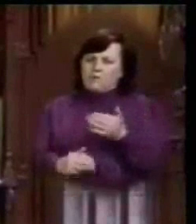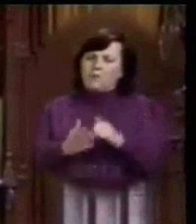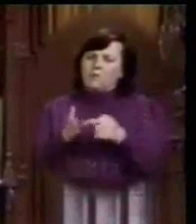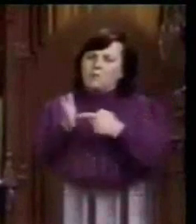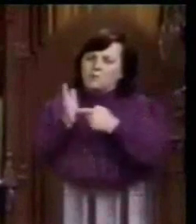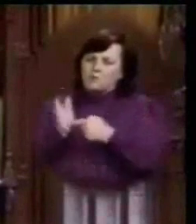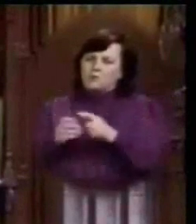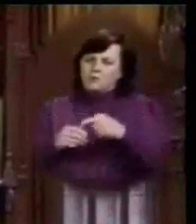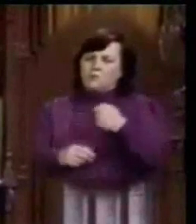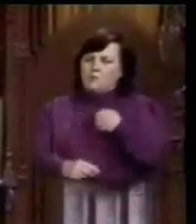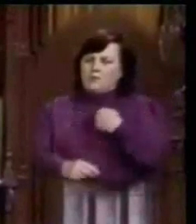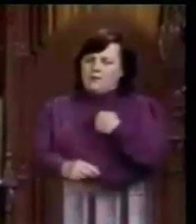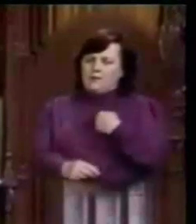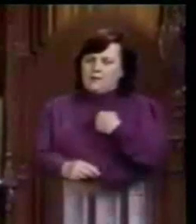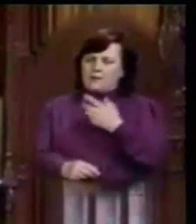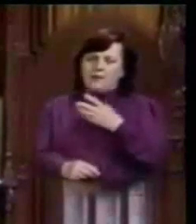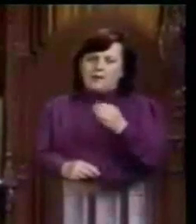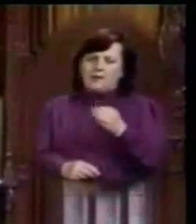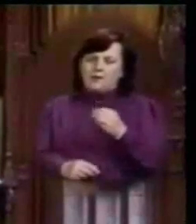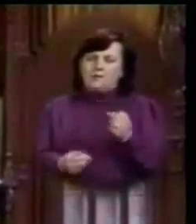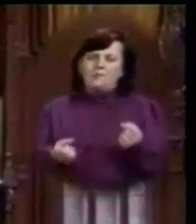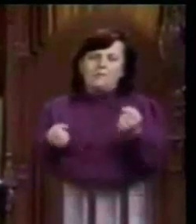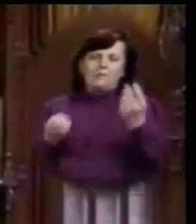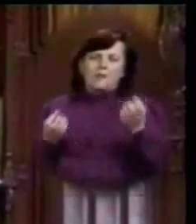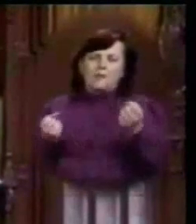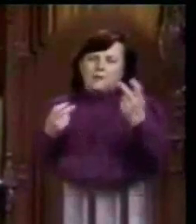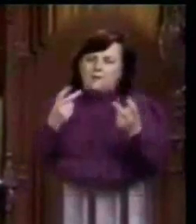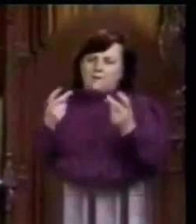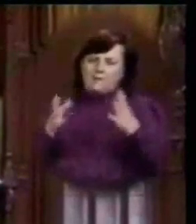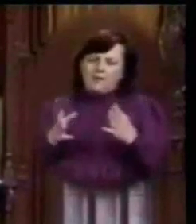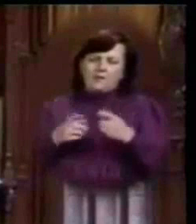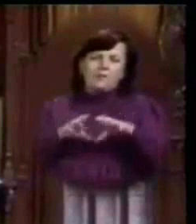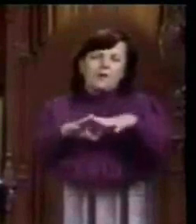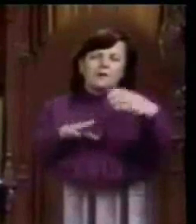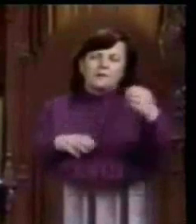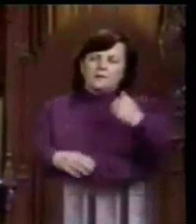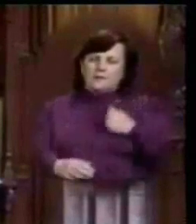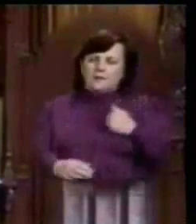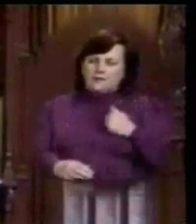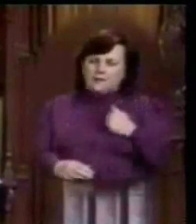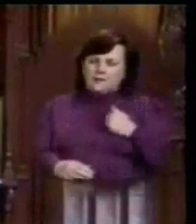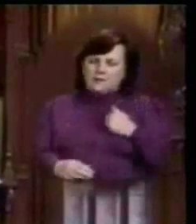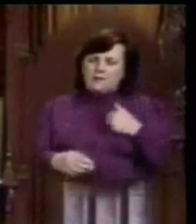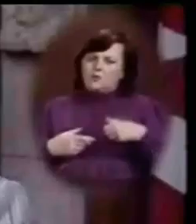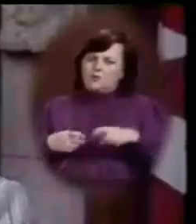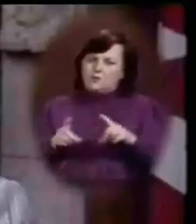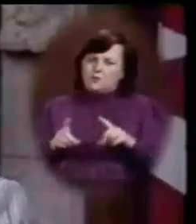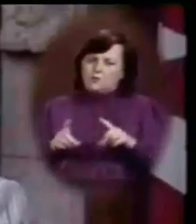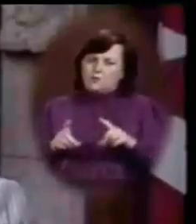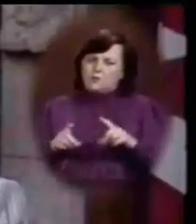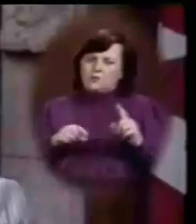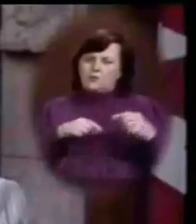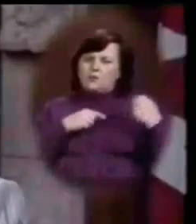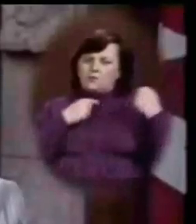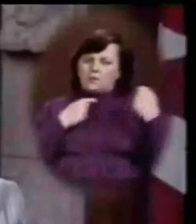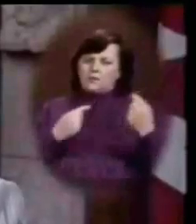had really given monetary policy the importance it deserves. The party opposite chant cuts. They should know about them. They